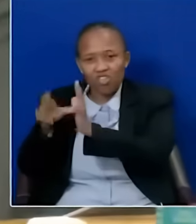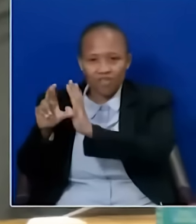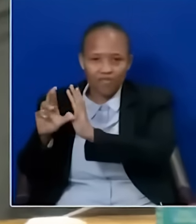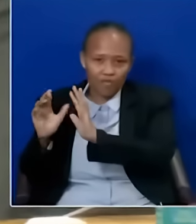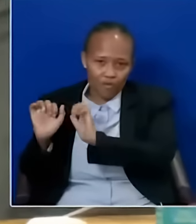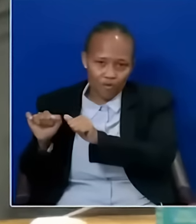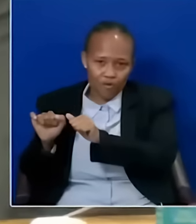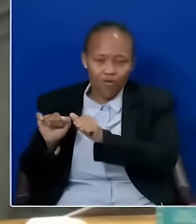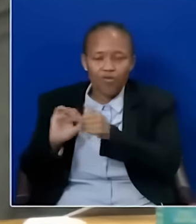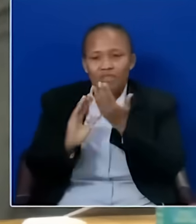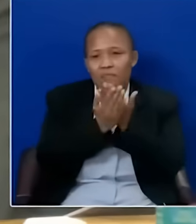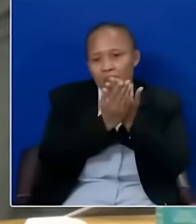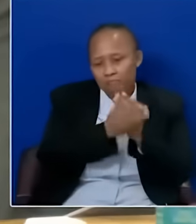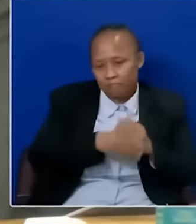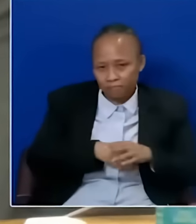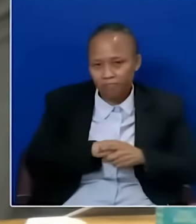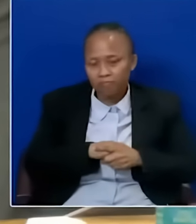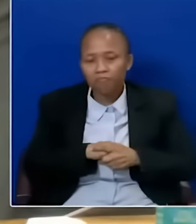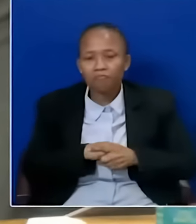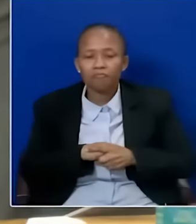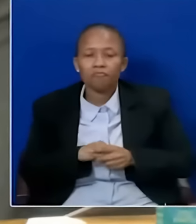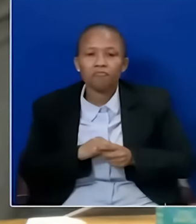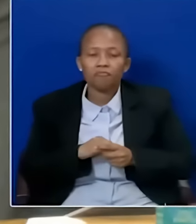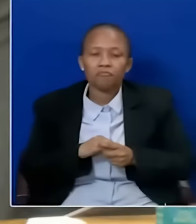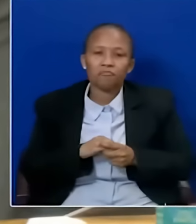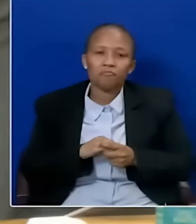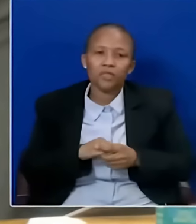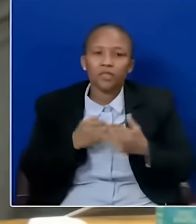We sit now in quite an unfortunate situation where